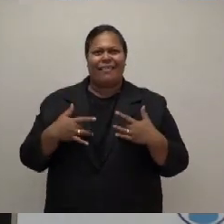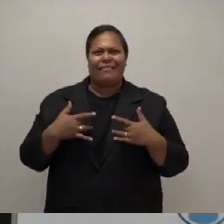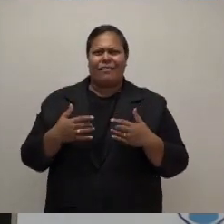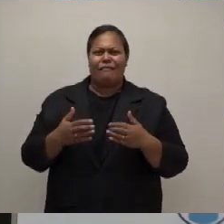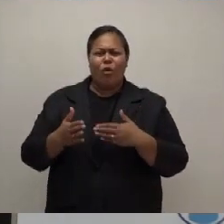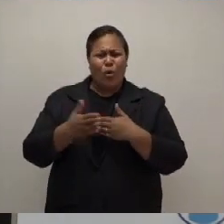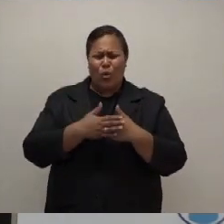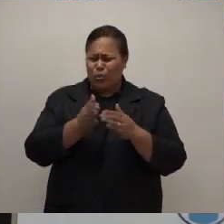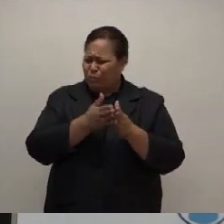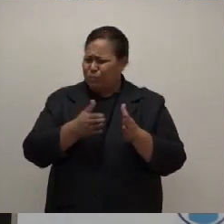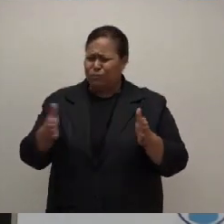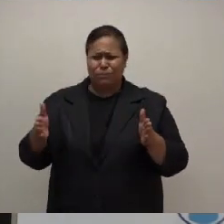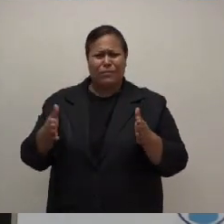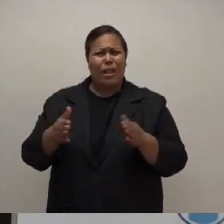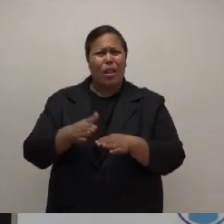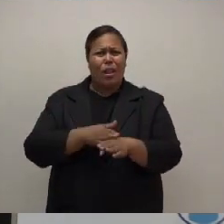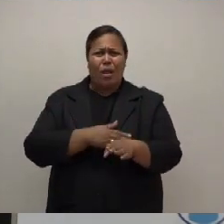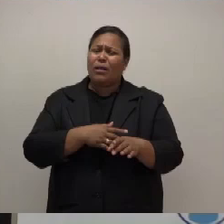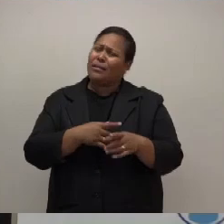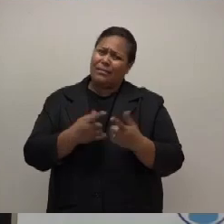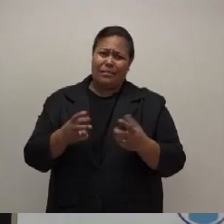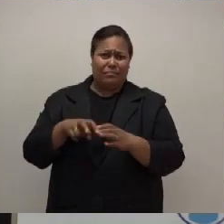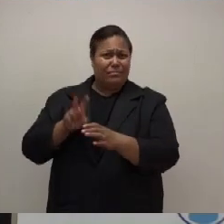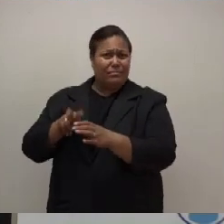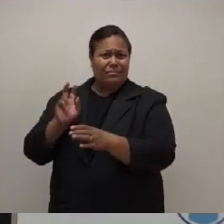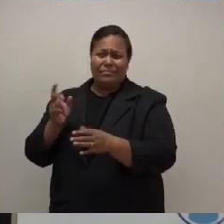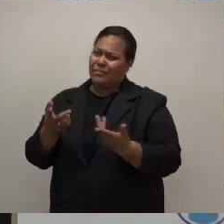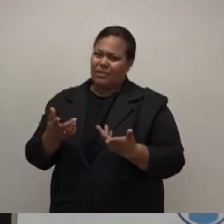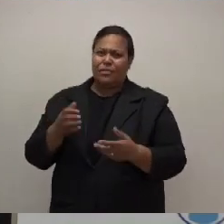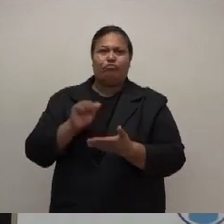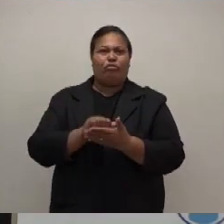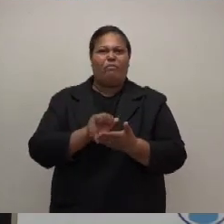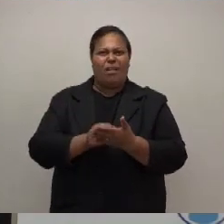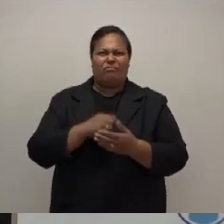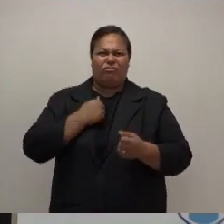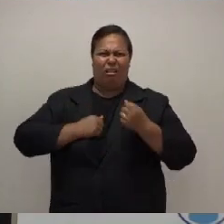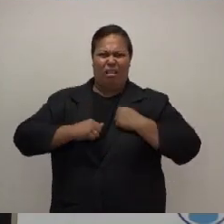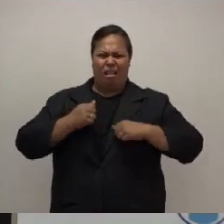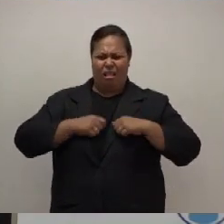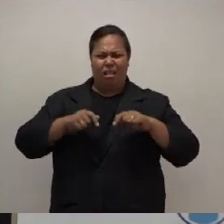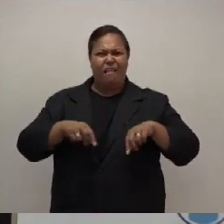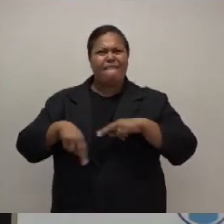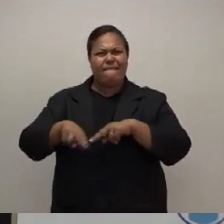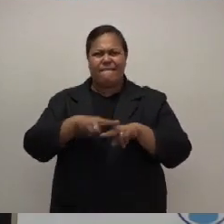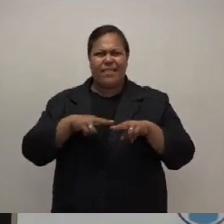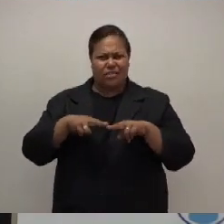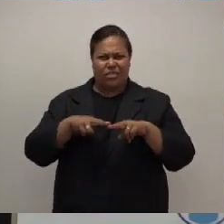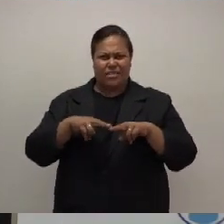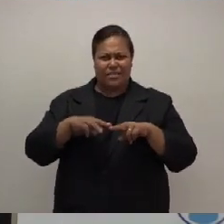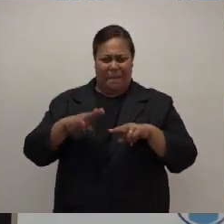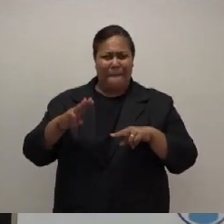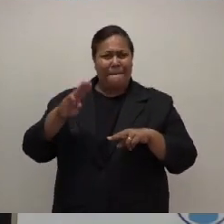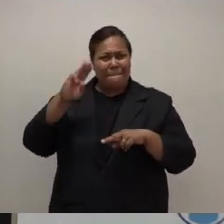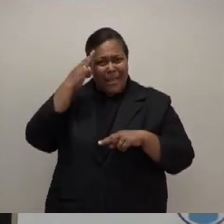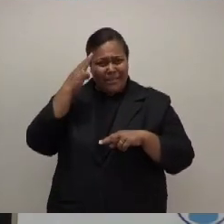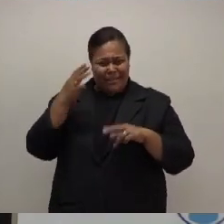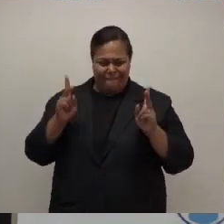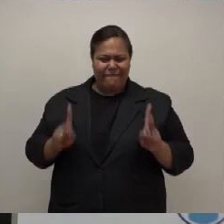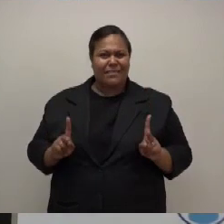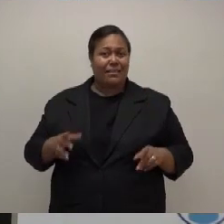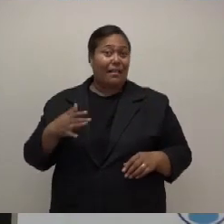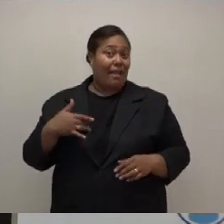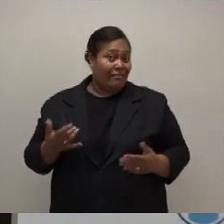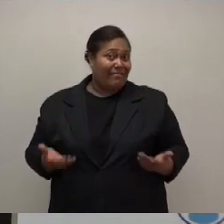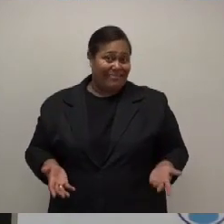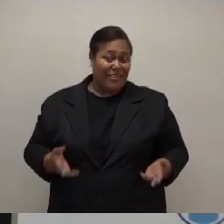closures and unemployment would risk doing immense harm to Fijians' mental and physical health. This is the best